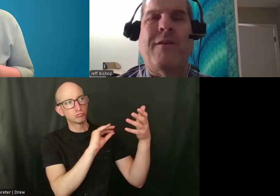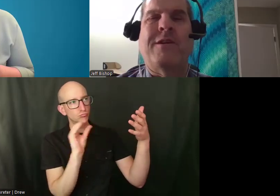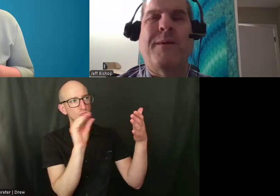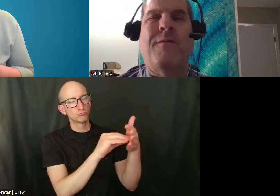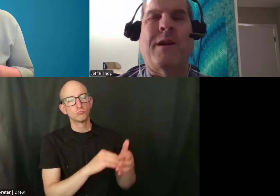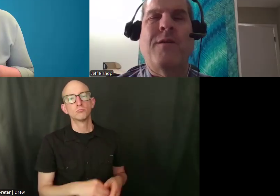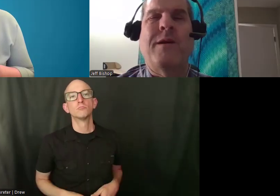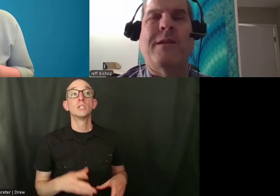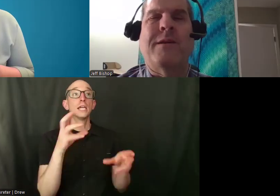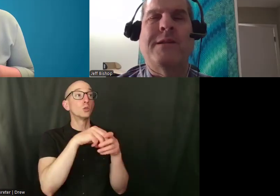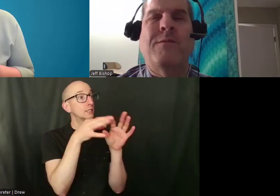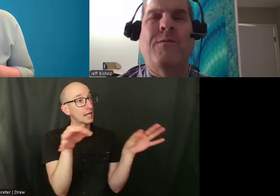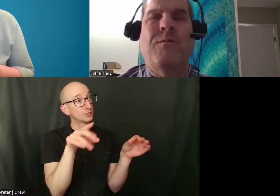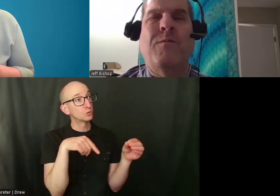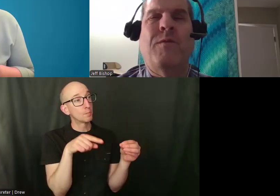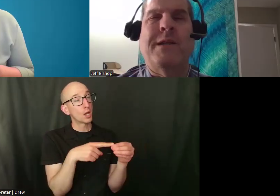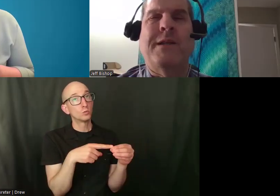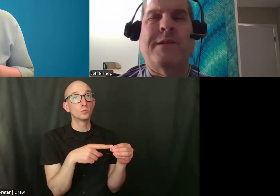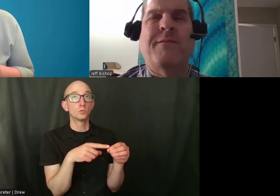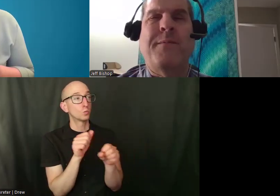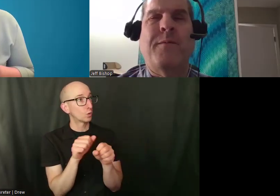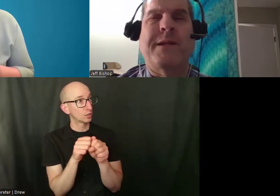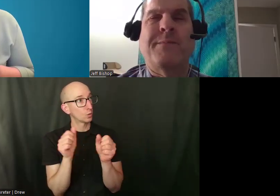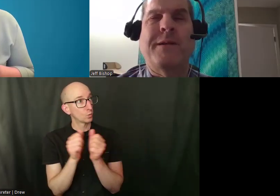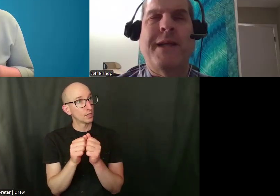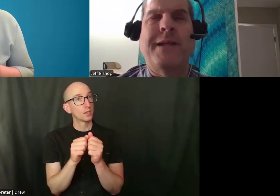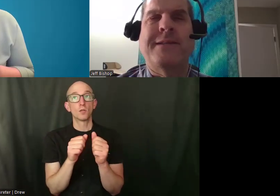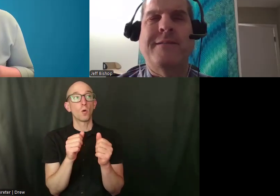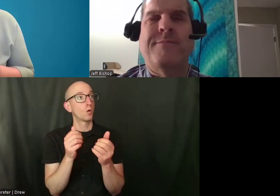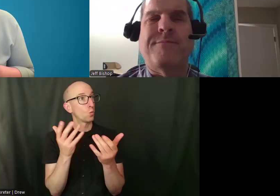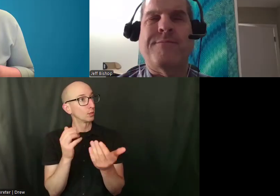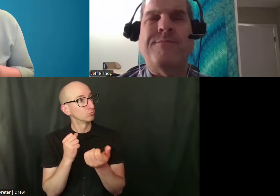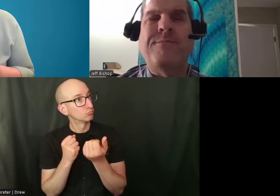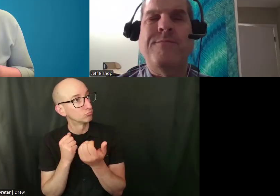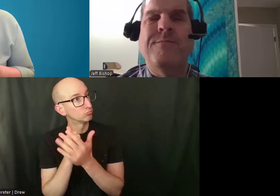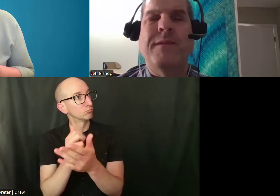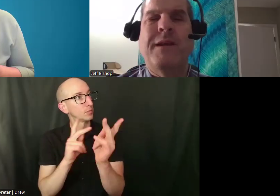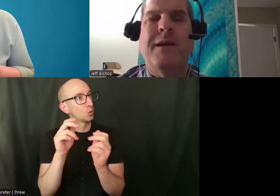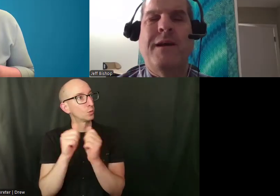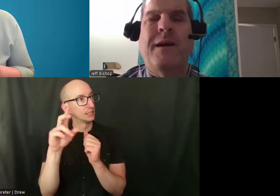Include language about working with or wanting to serve people with disabilities,